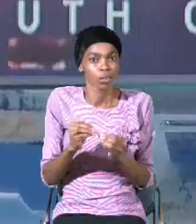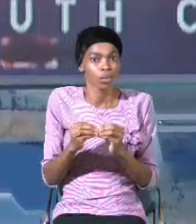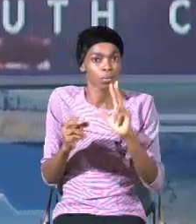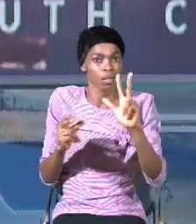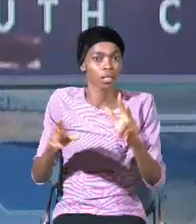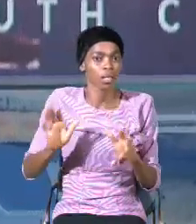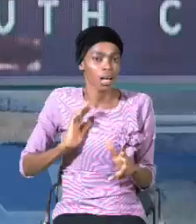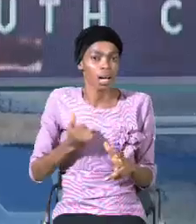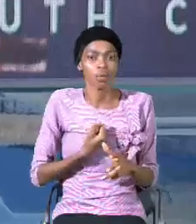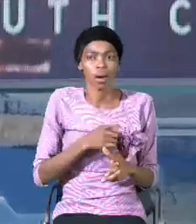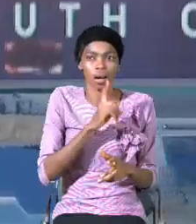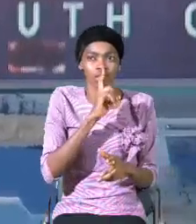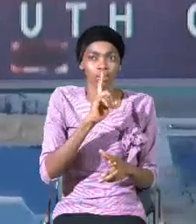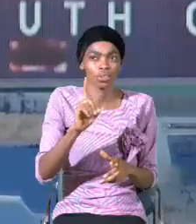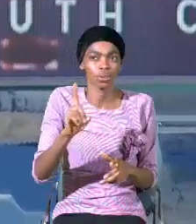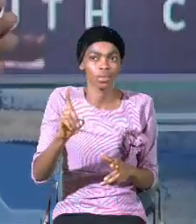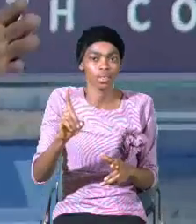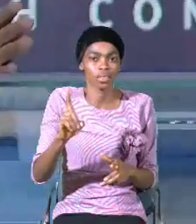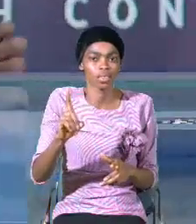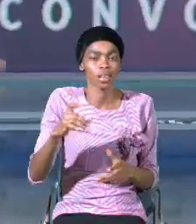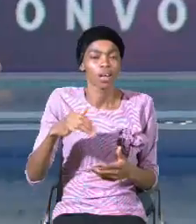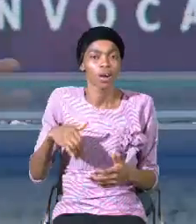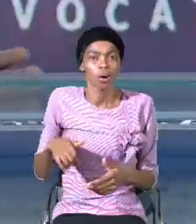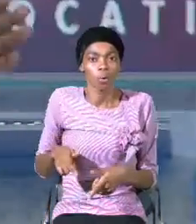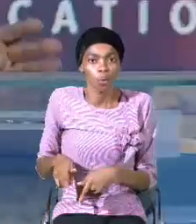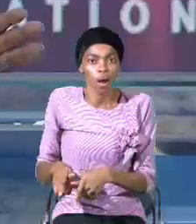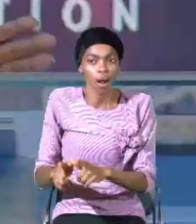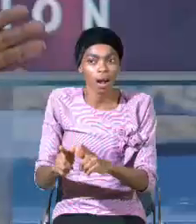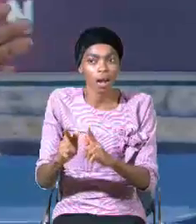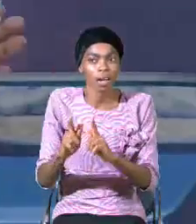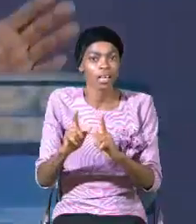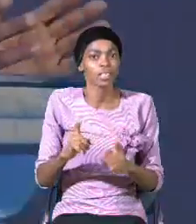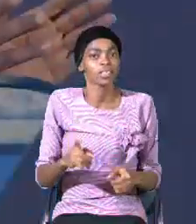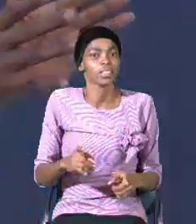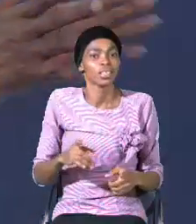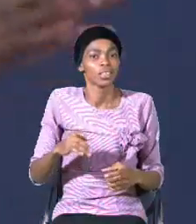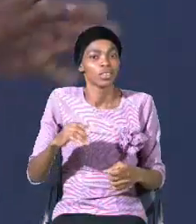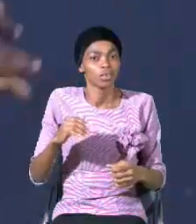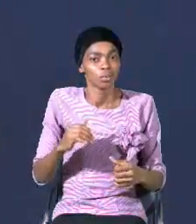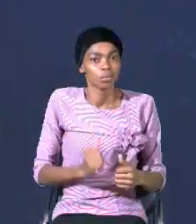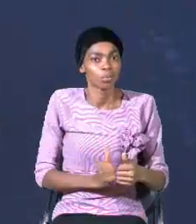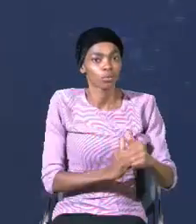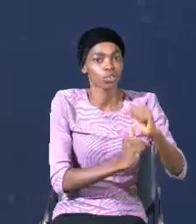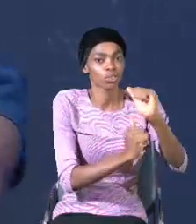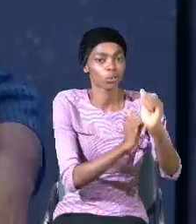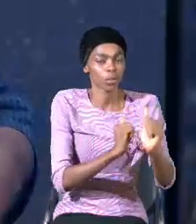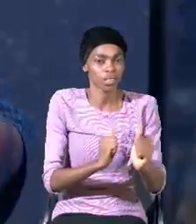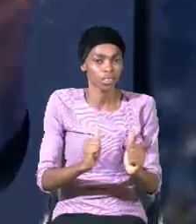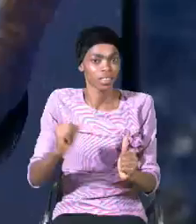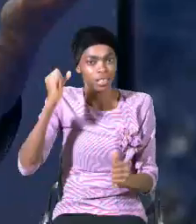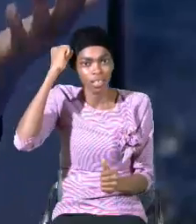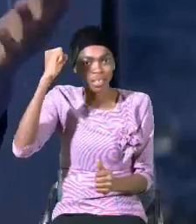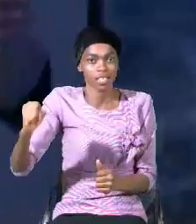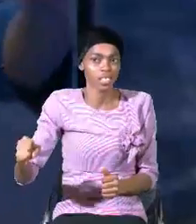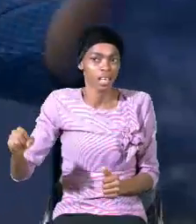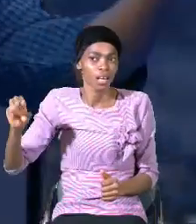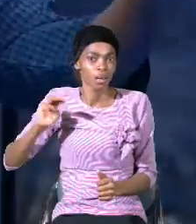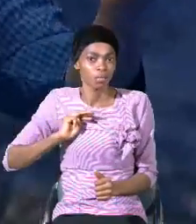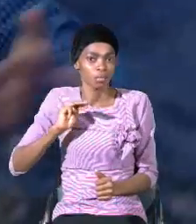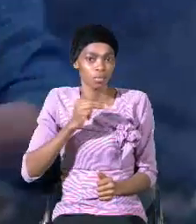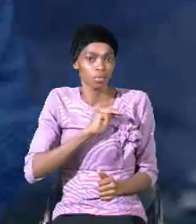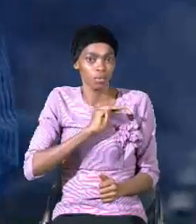reassurance while pursuing his mission towards men. Our lives are to